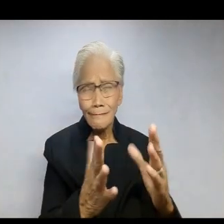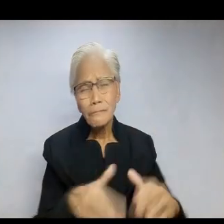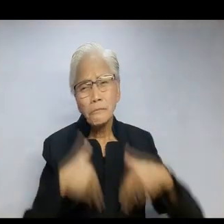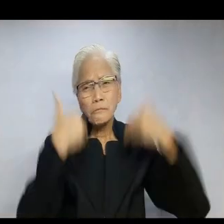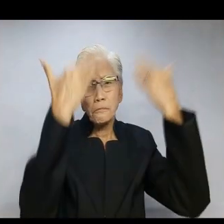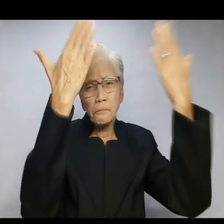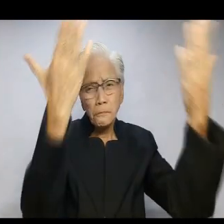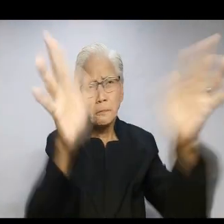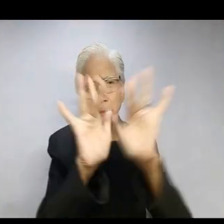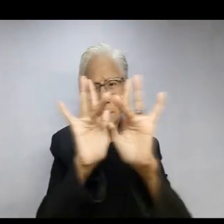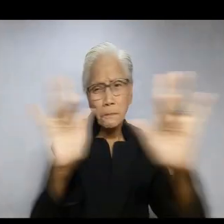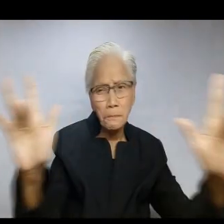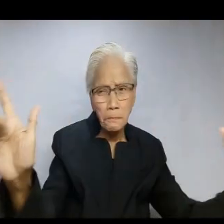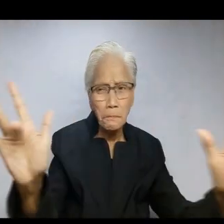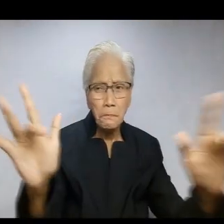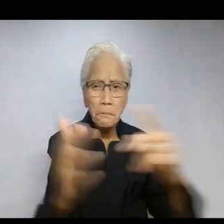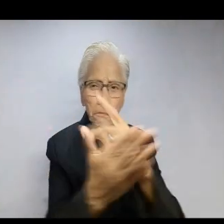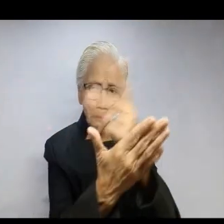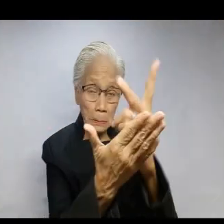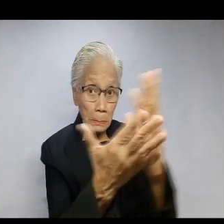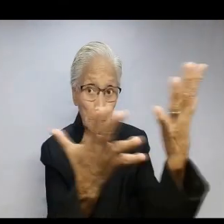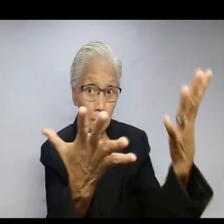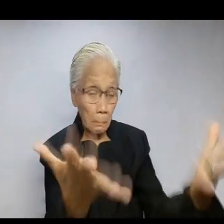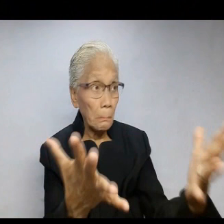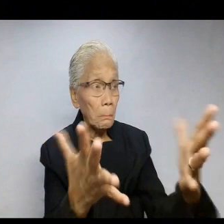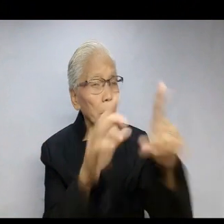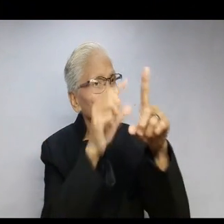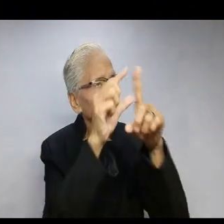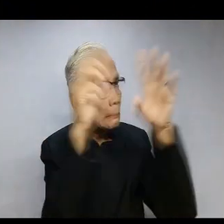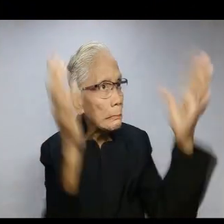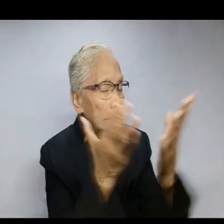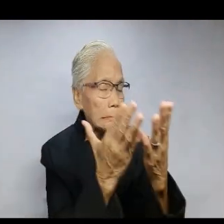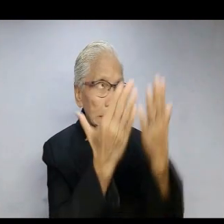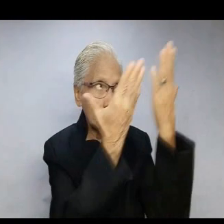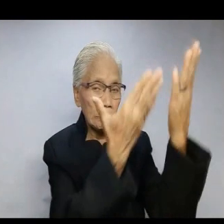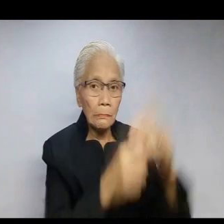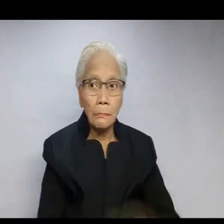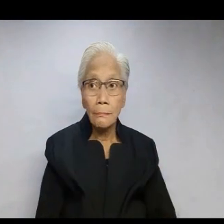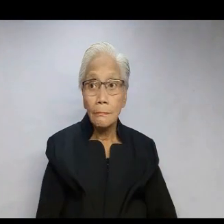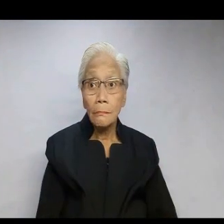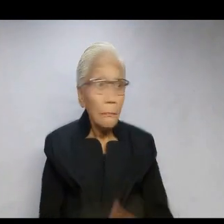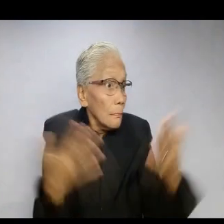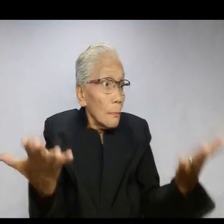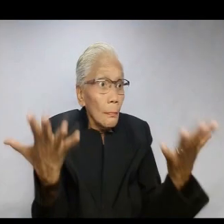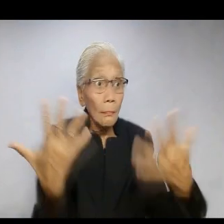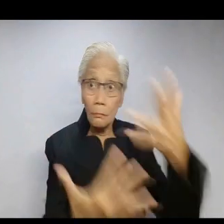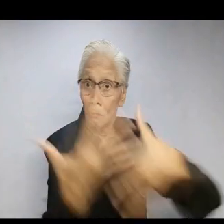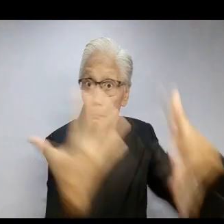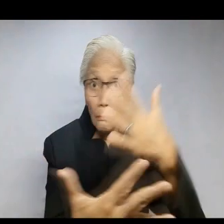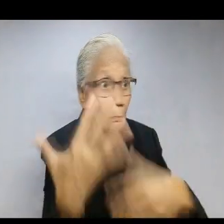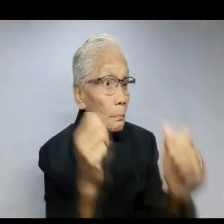Let us entrust the empty spaces of our world to Him. So, how do we deal